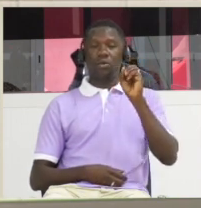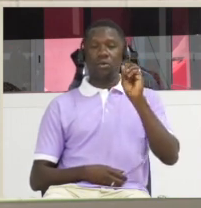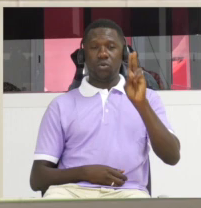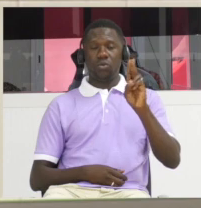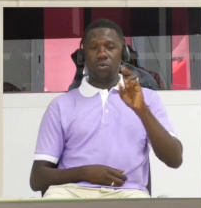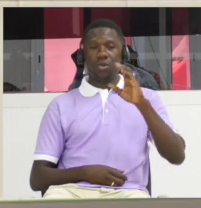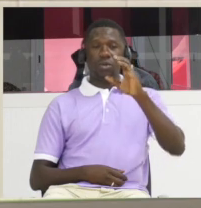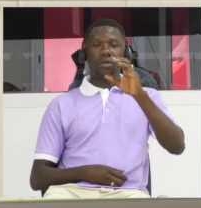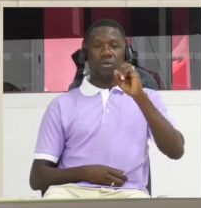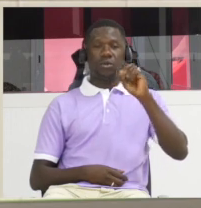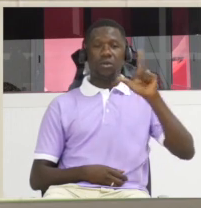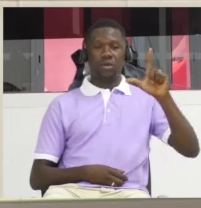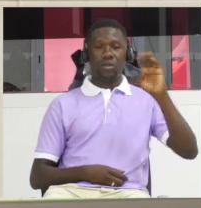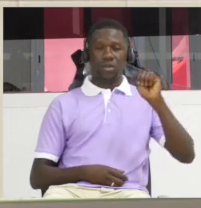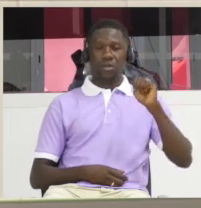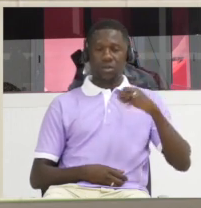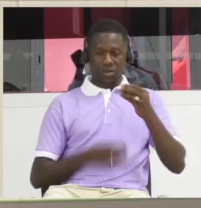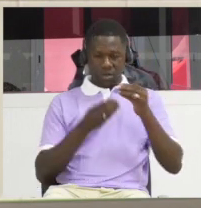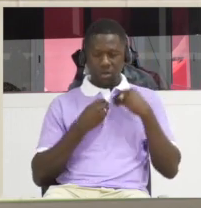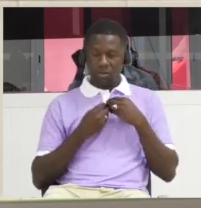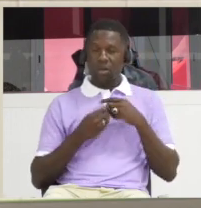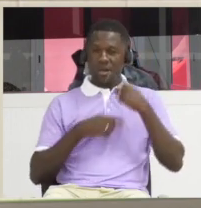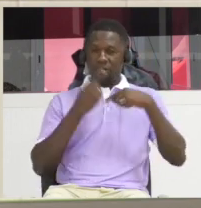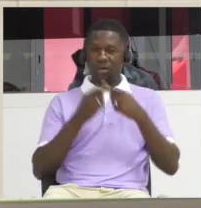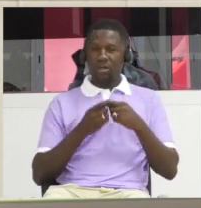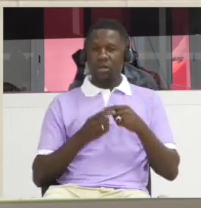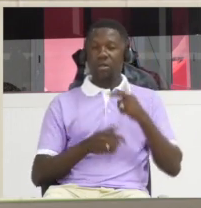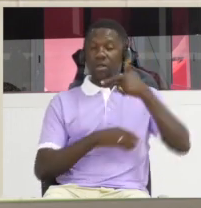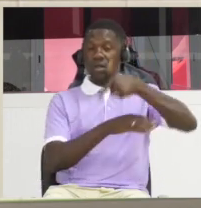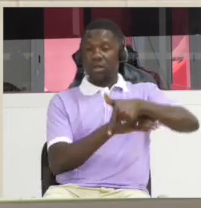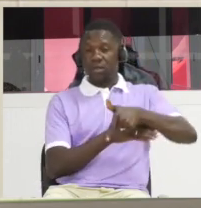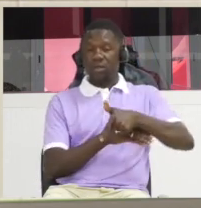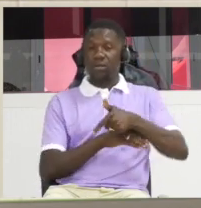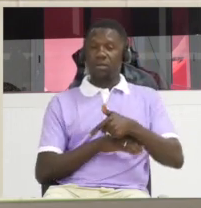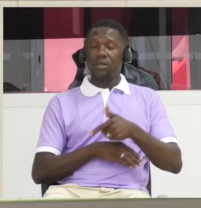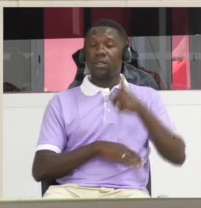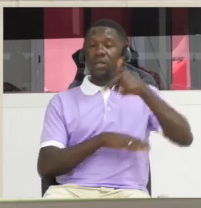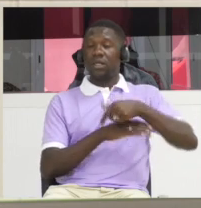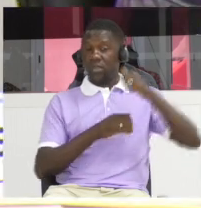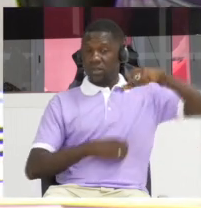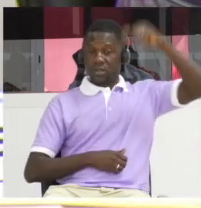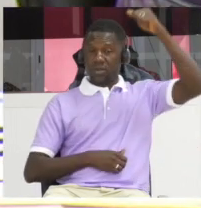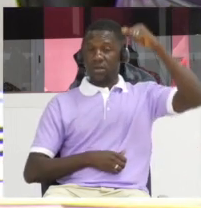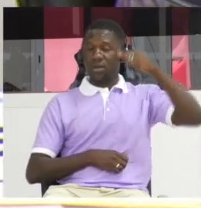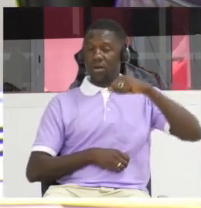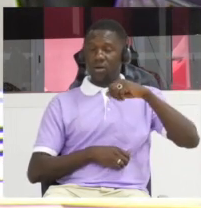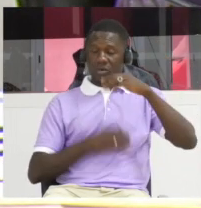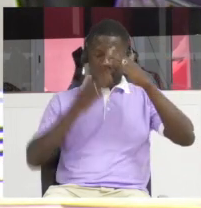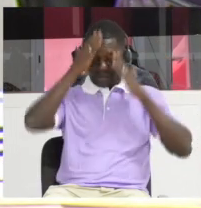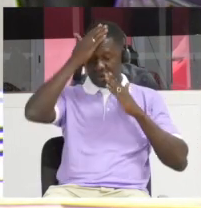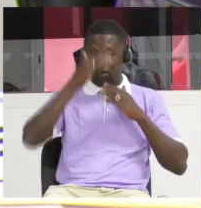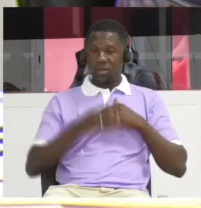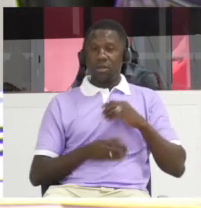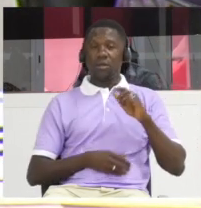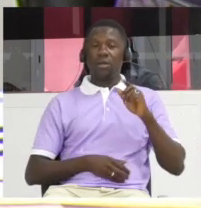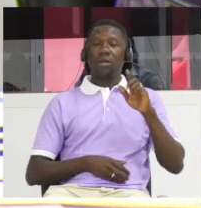Abdul Kohl, and then later the Army Command, the Nigerian. Most senior Nigerian officer at the time,